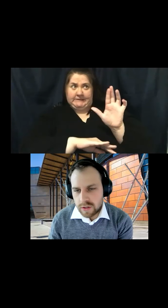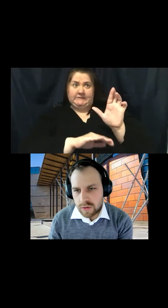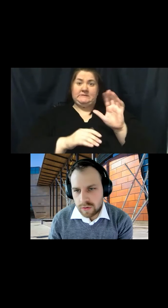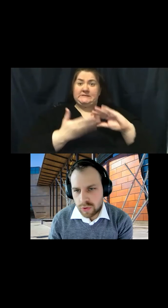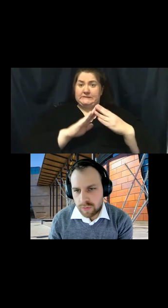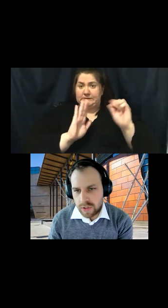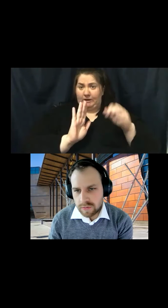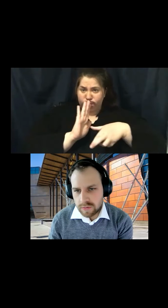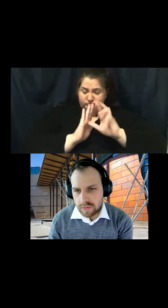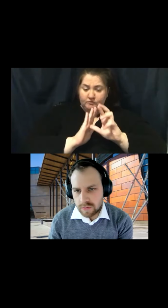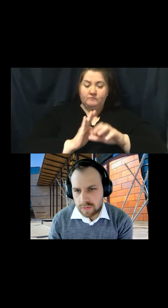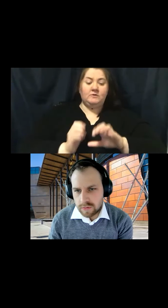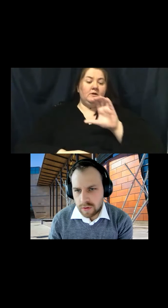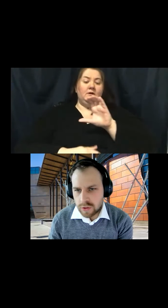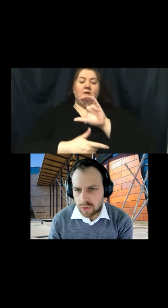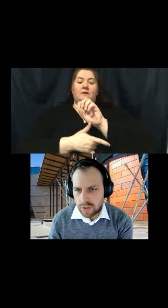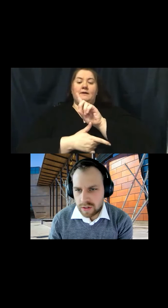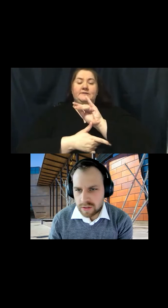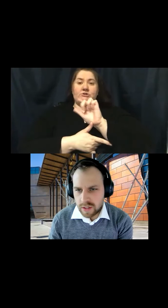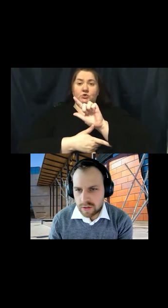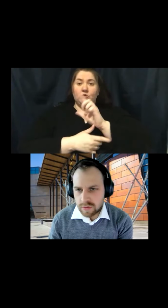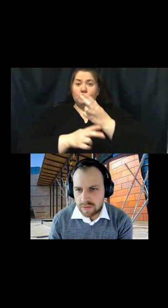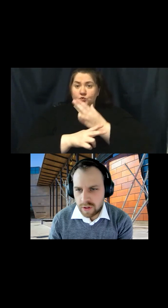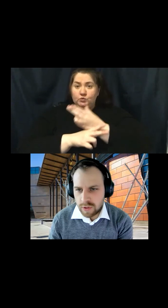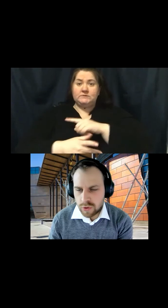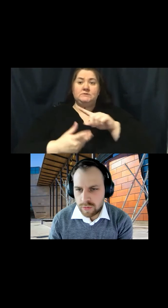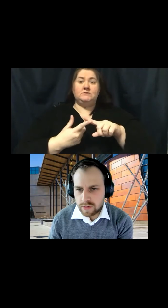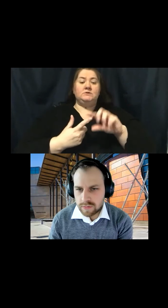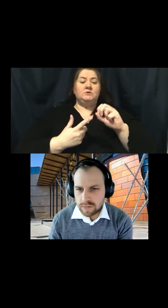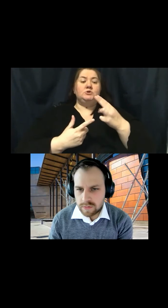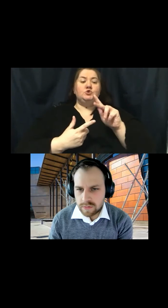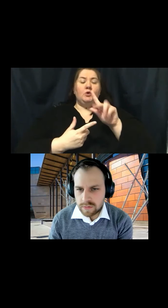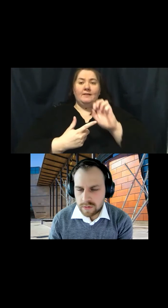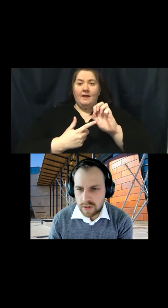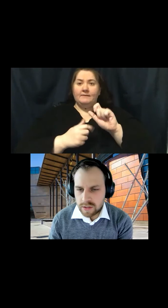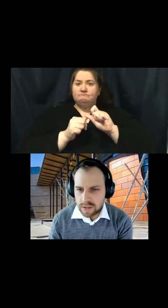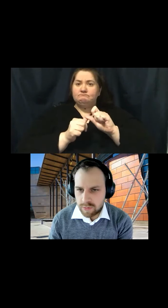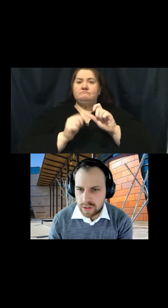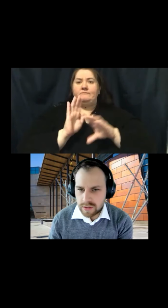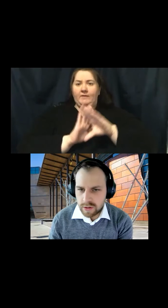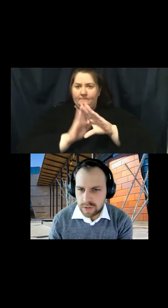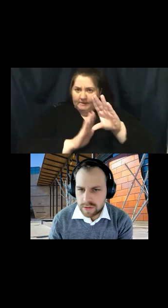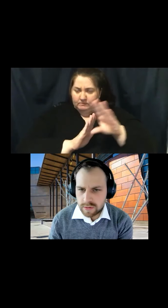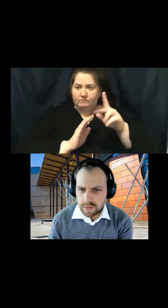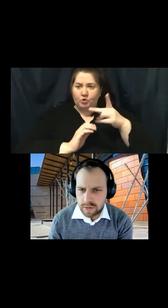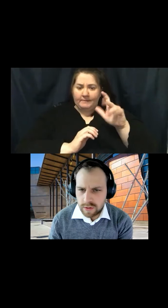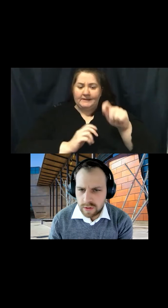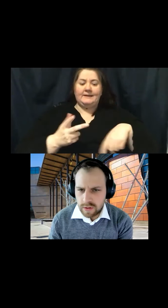a conditional use permit, the shoreline substantial development permit, and site plan